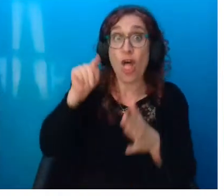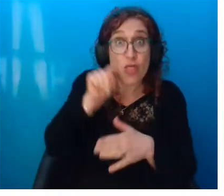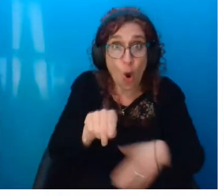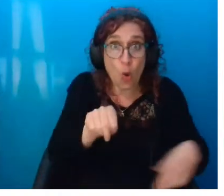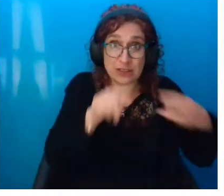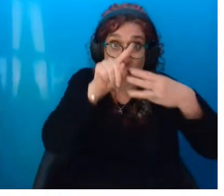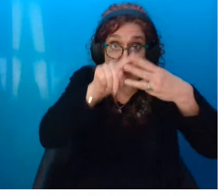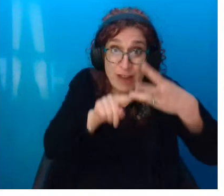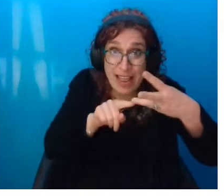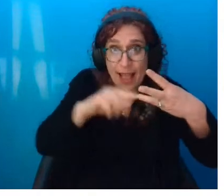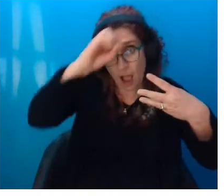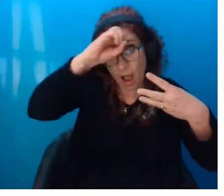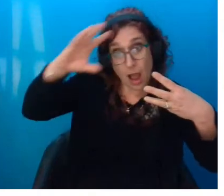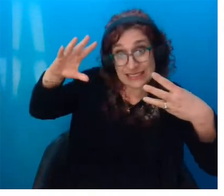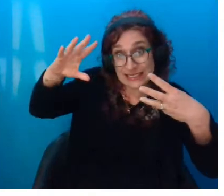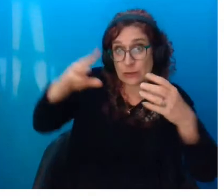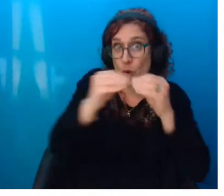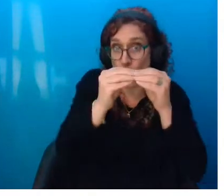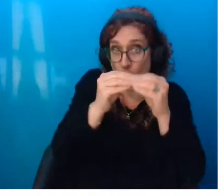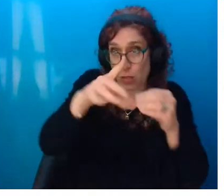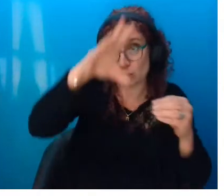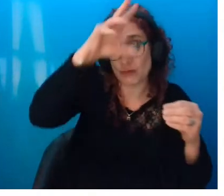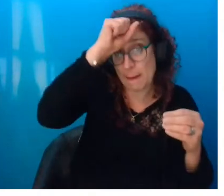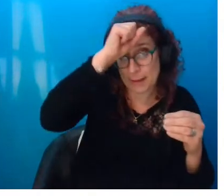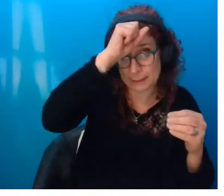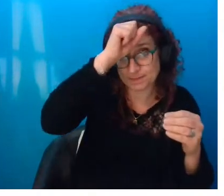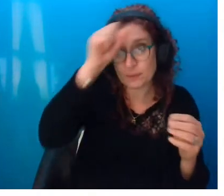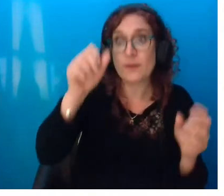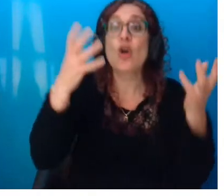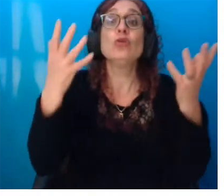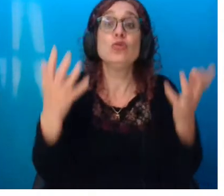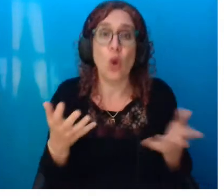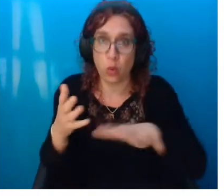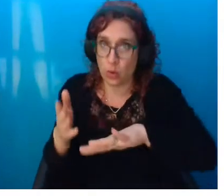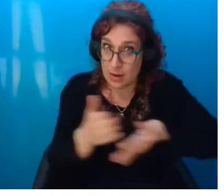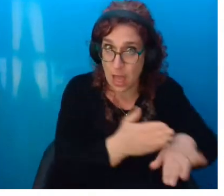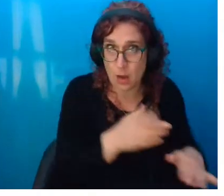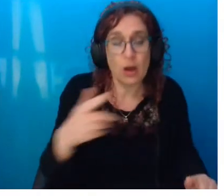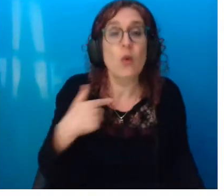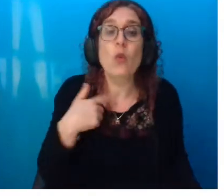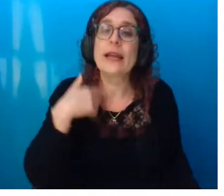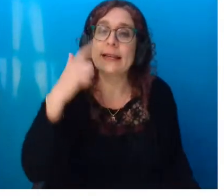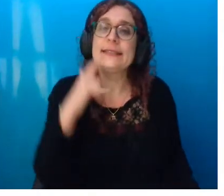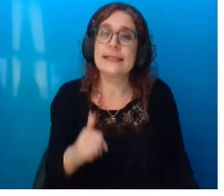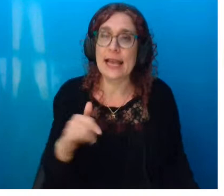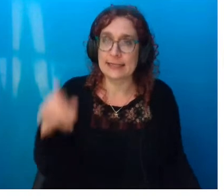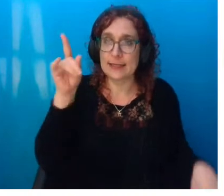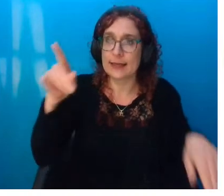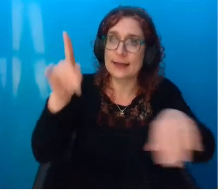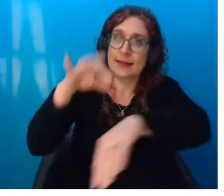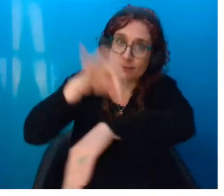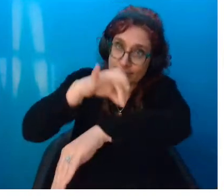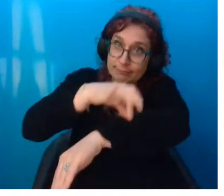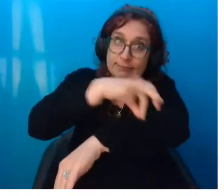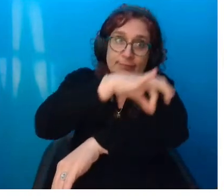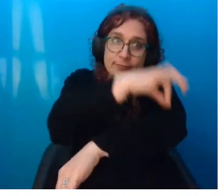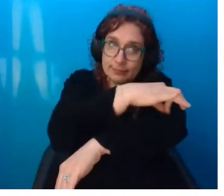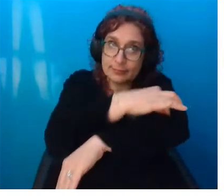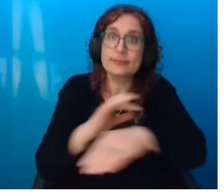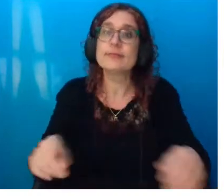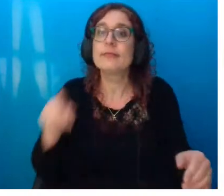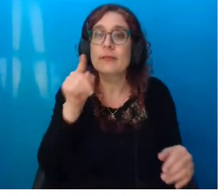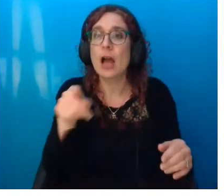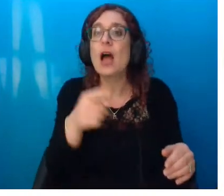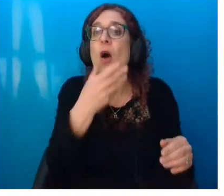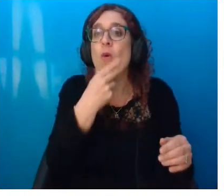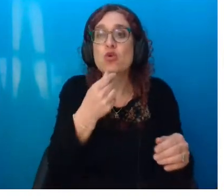aware of. So how do we test for allergy? So the classical testing method we used was skin prick testing, where we use